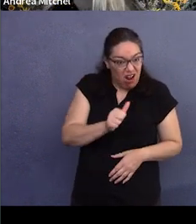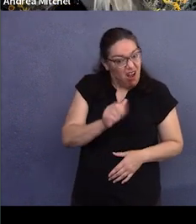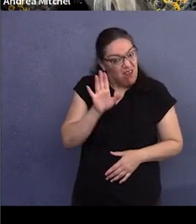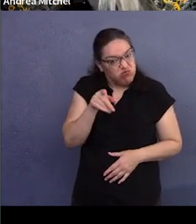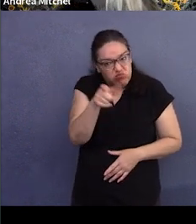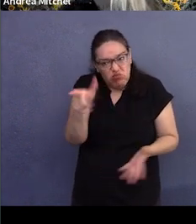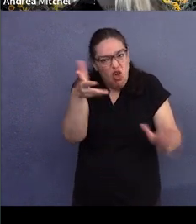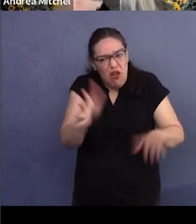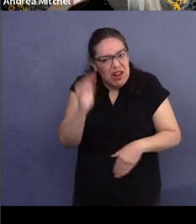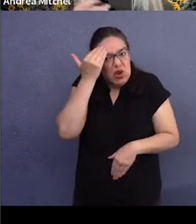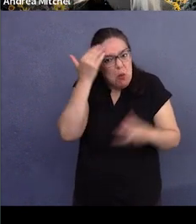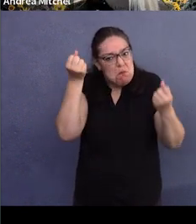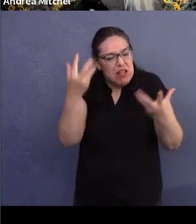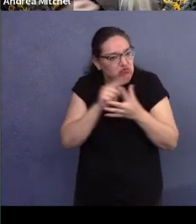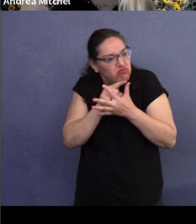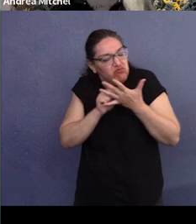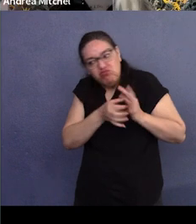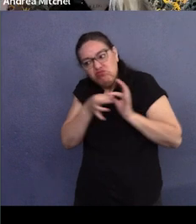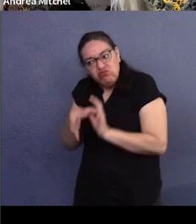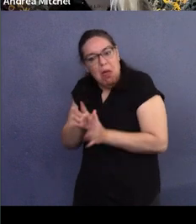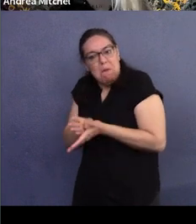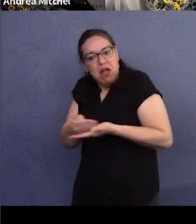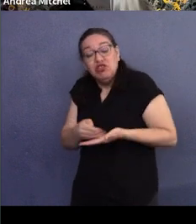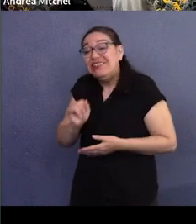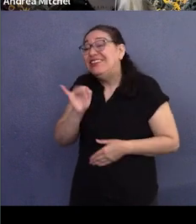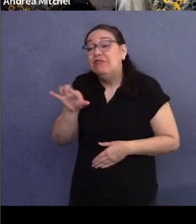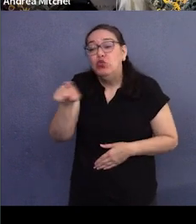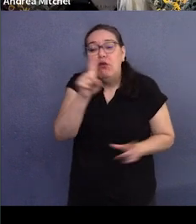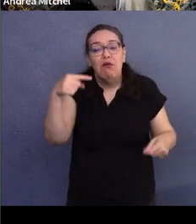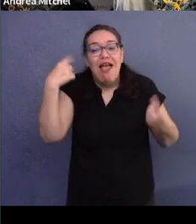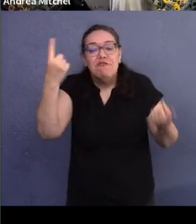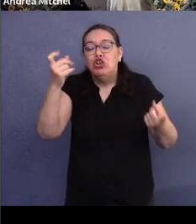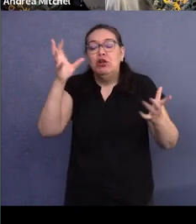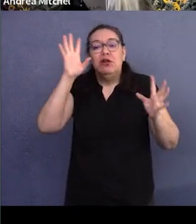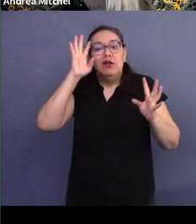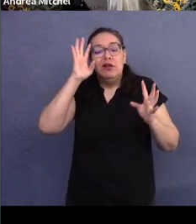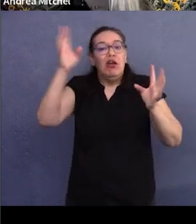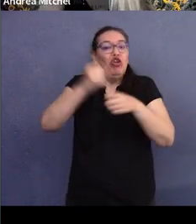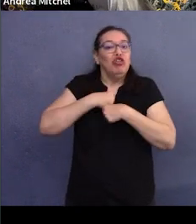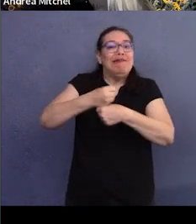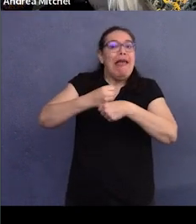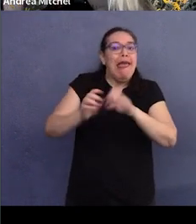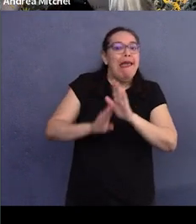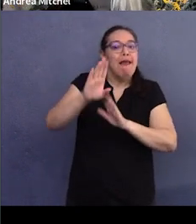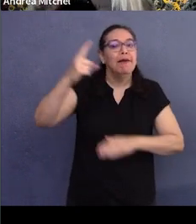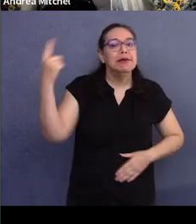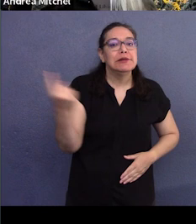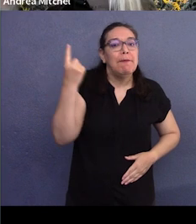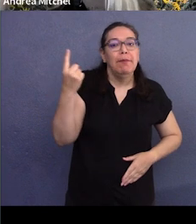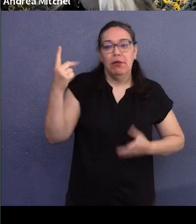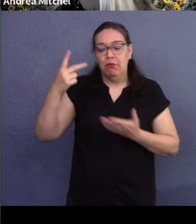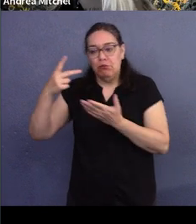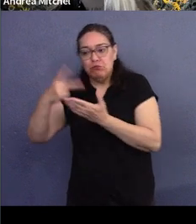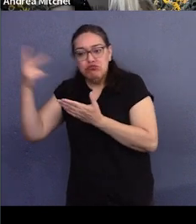budgets. And we're going to, if you've ever created something, if you've had a project you've worked on, you in your mind, you may not